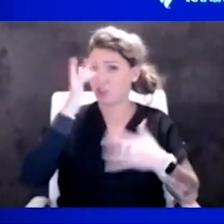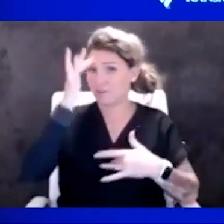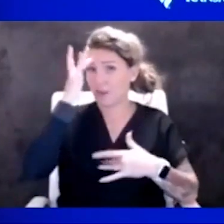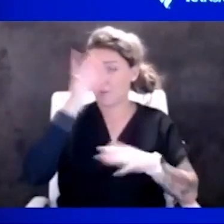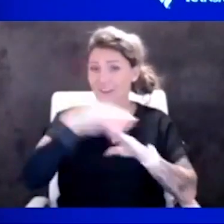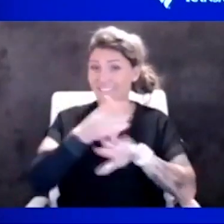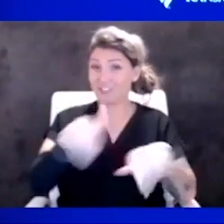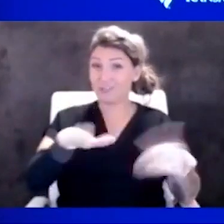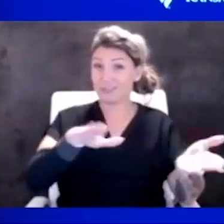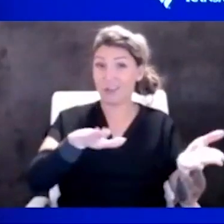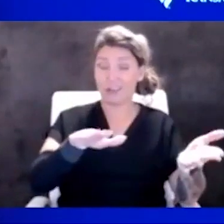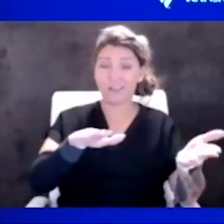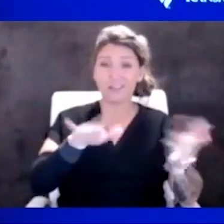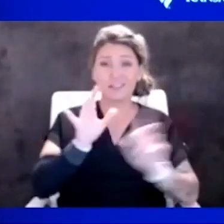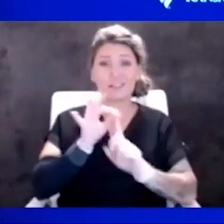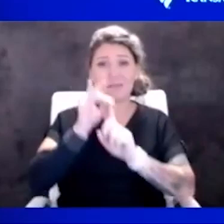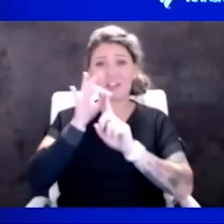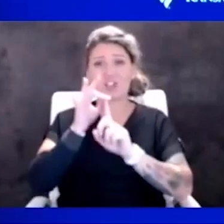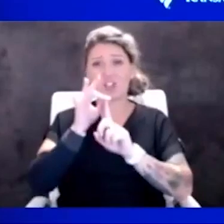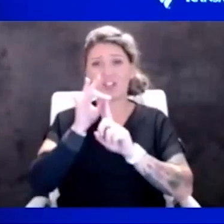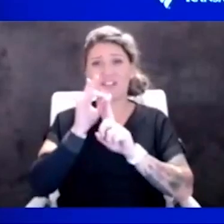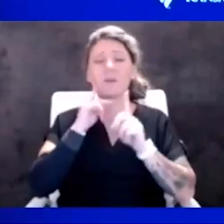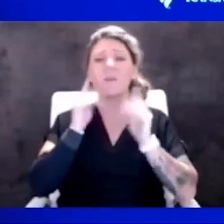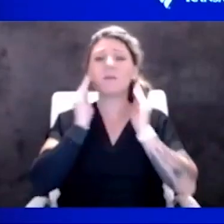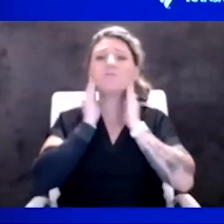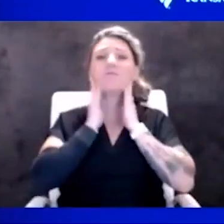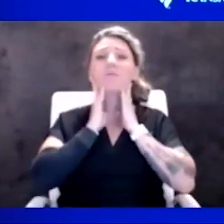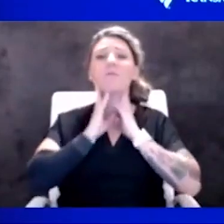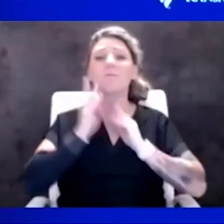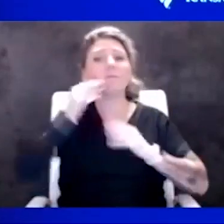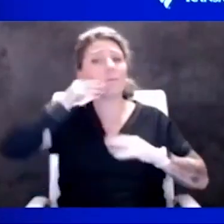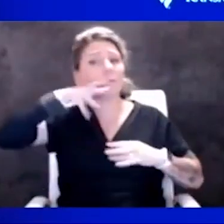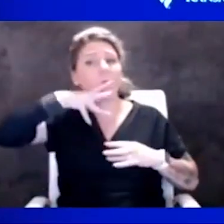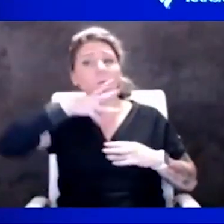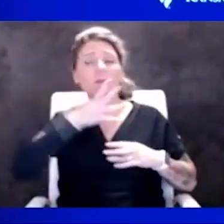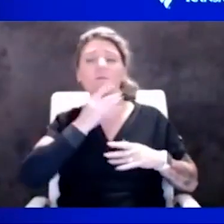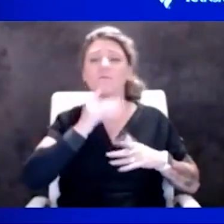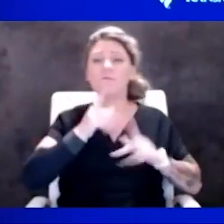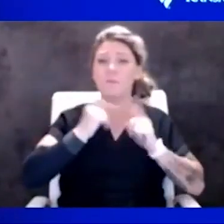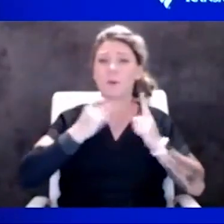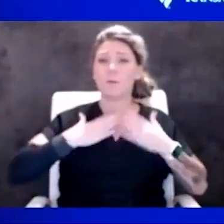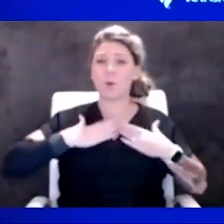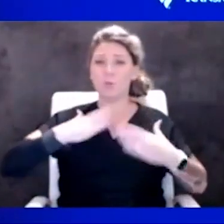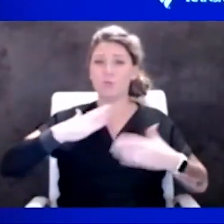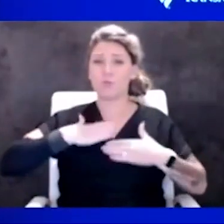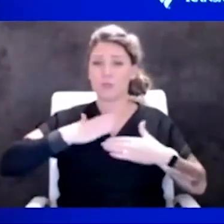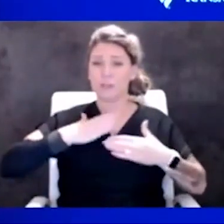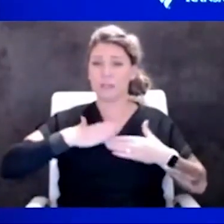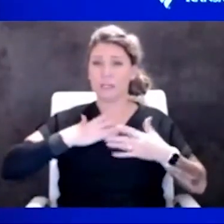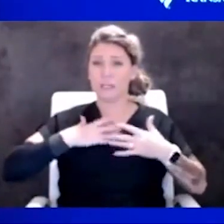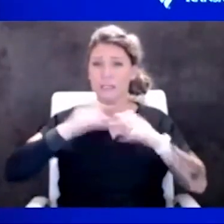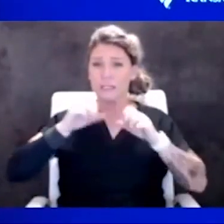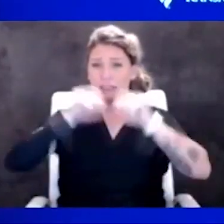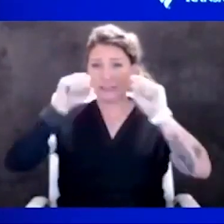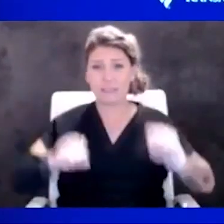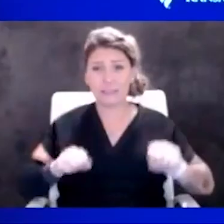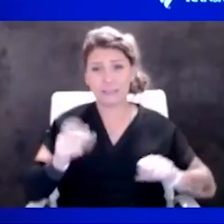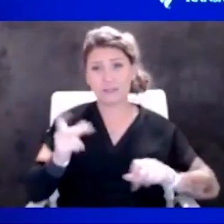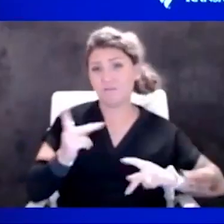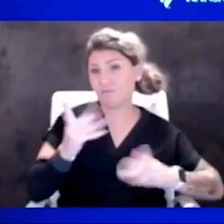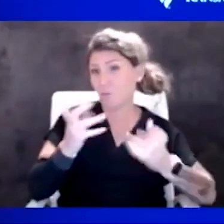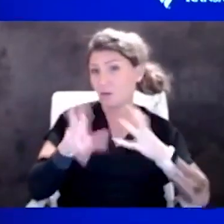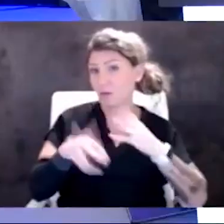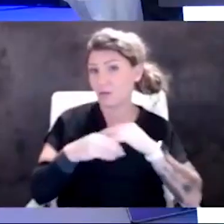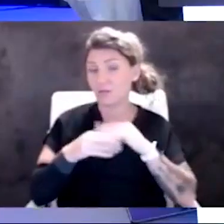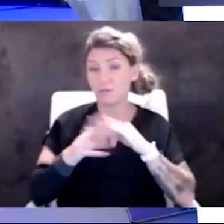especially in those secretions from the upper respiratory tract and things of that nature. And I don't know if Heath, if you have anything to add too. I would